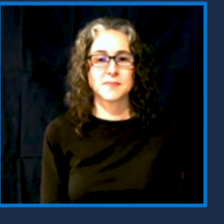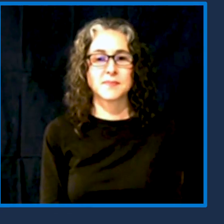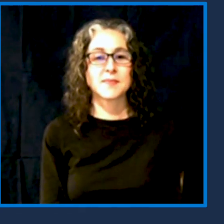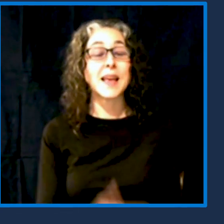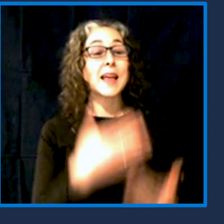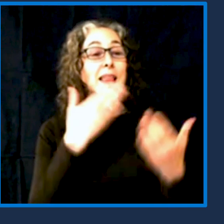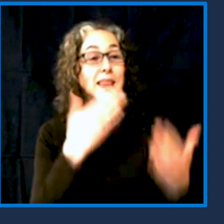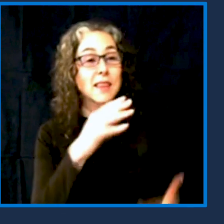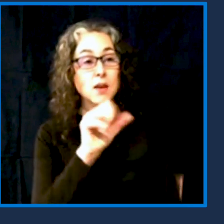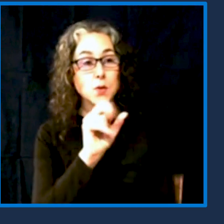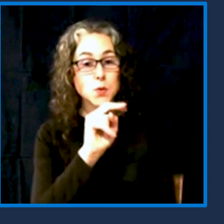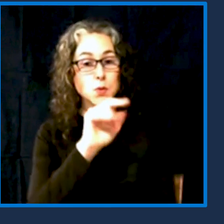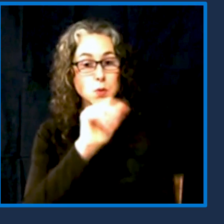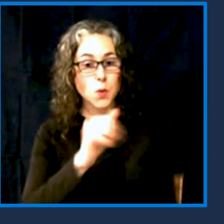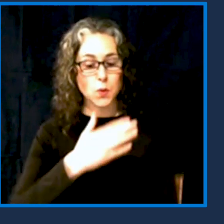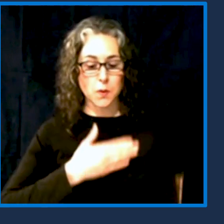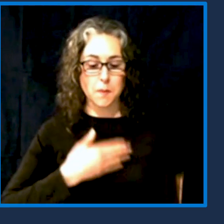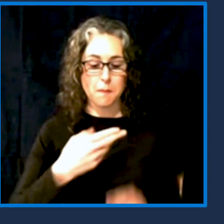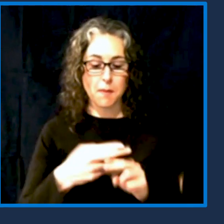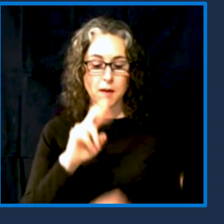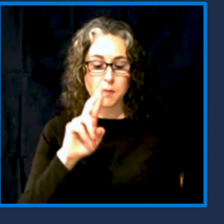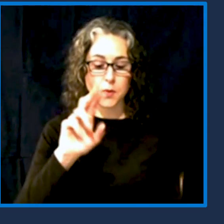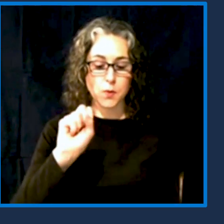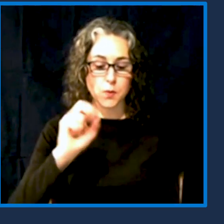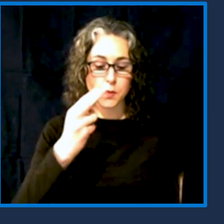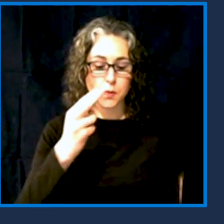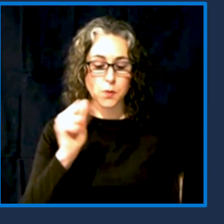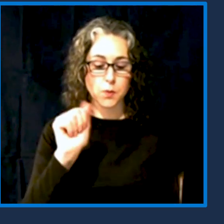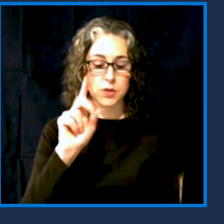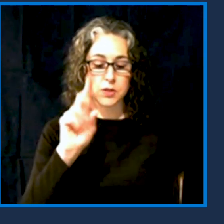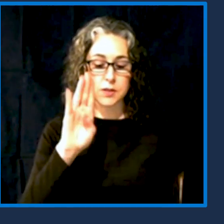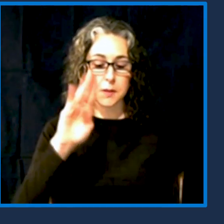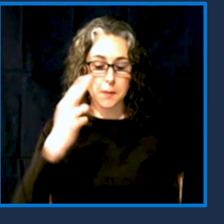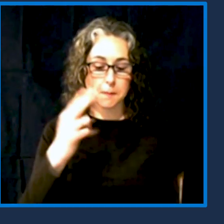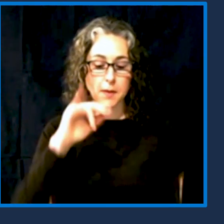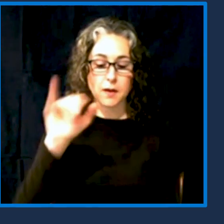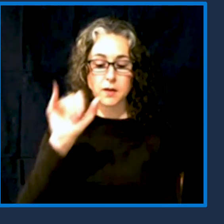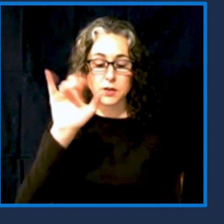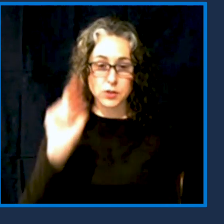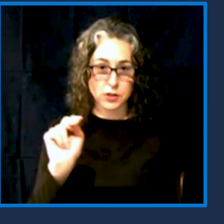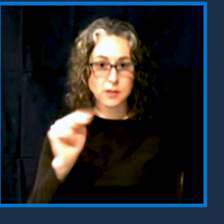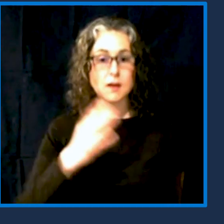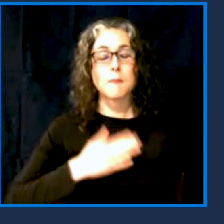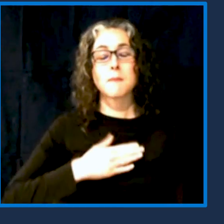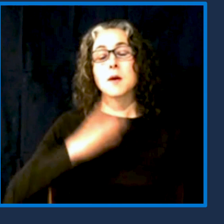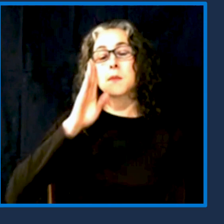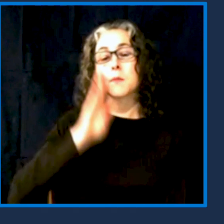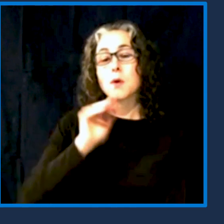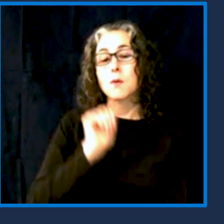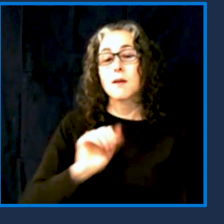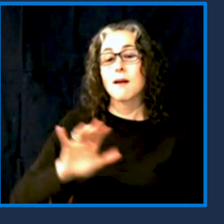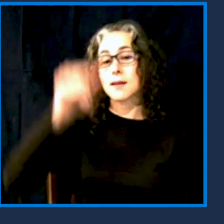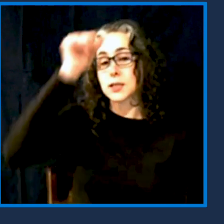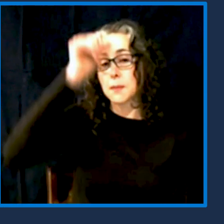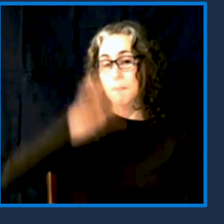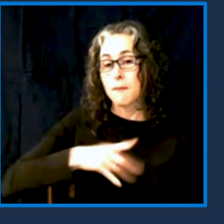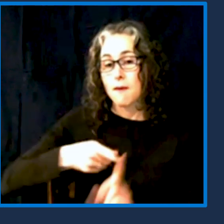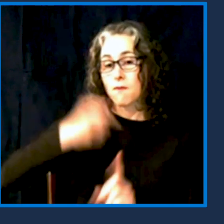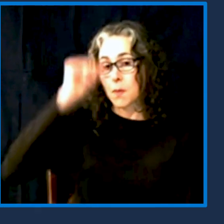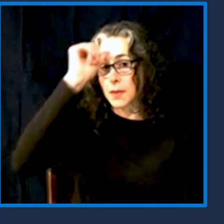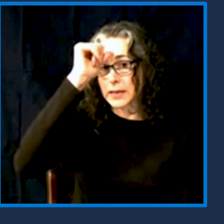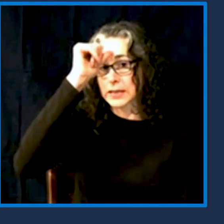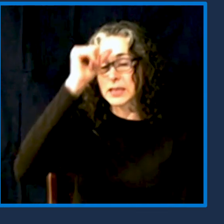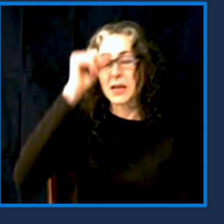Thanks, Sonia. And I am Rishabh Jain here, and I am a brown Asian Indian man. I have short black